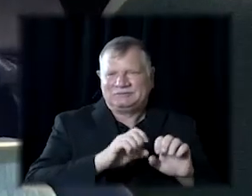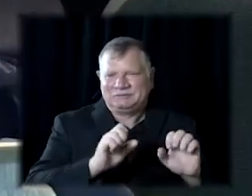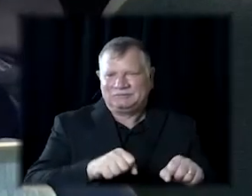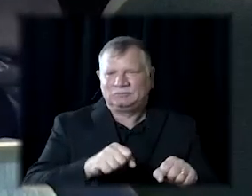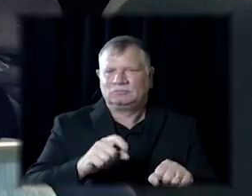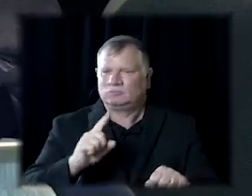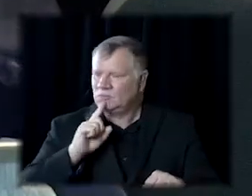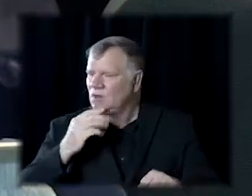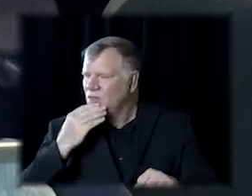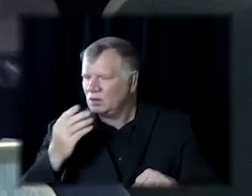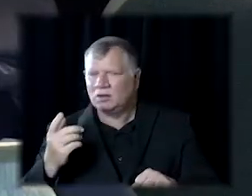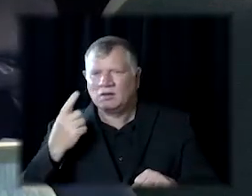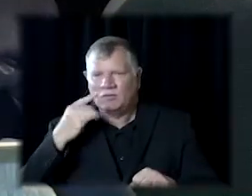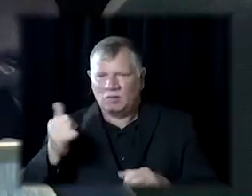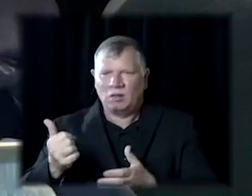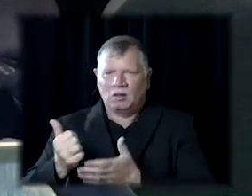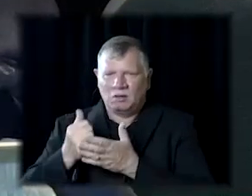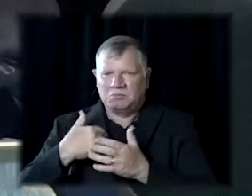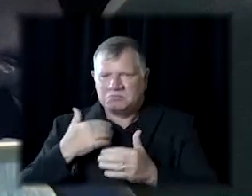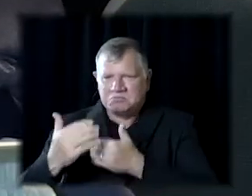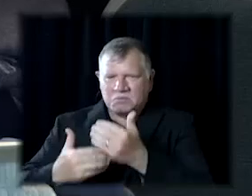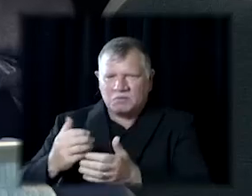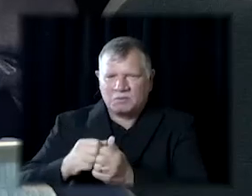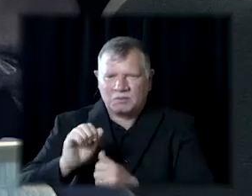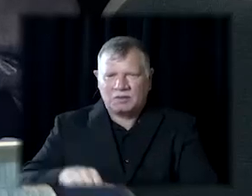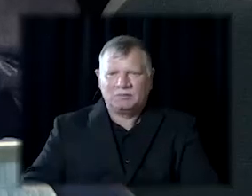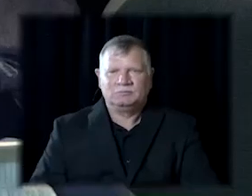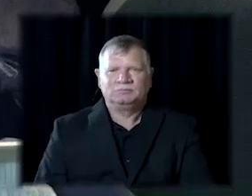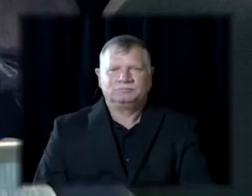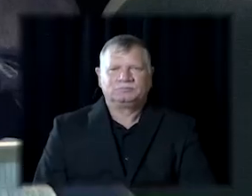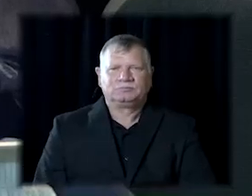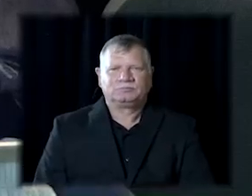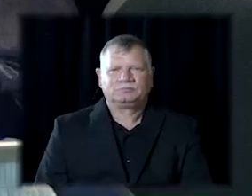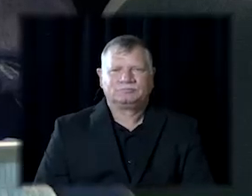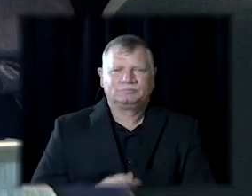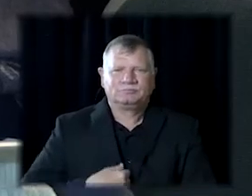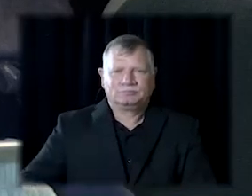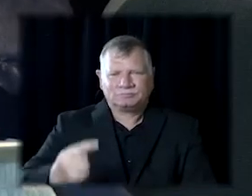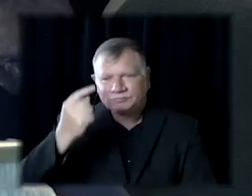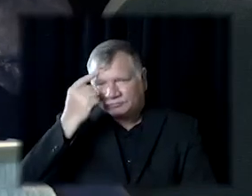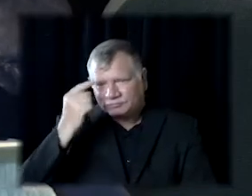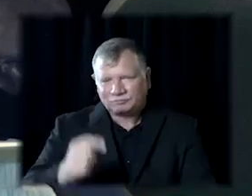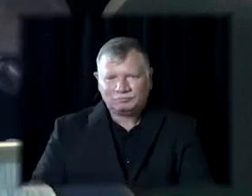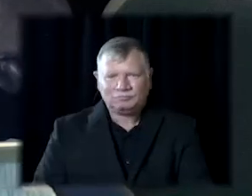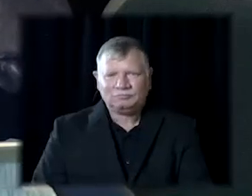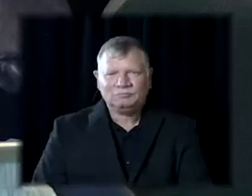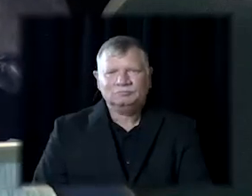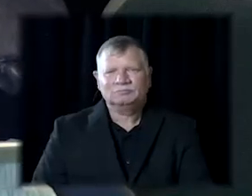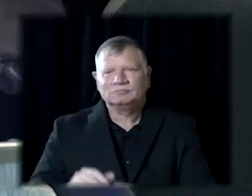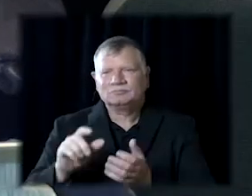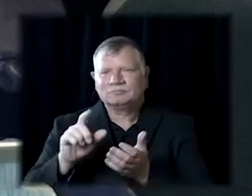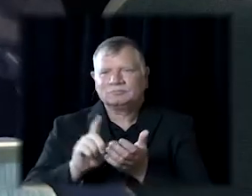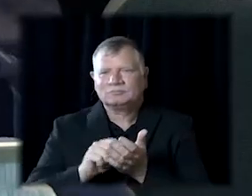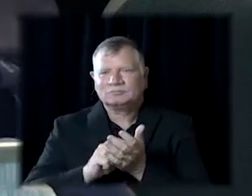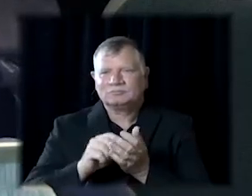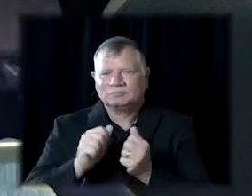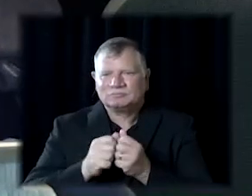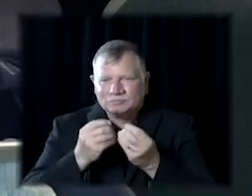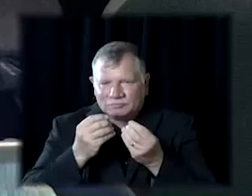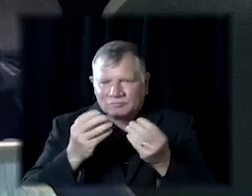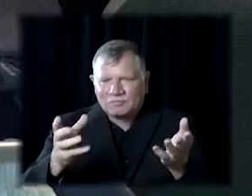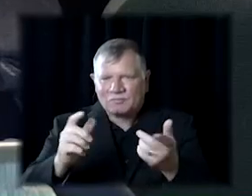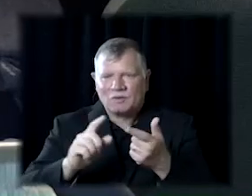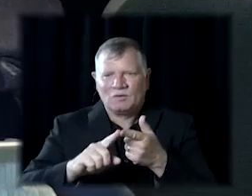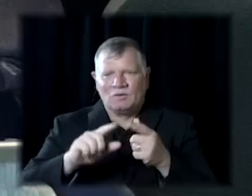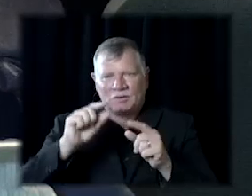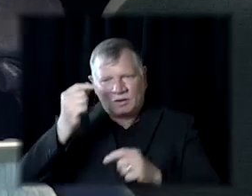well, and we're very grateful for being able to move forward on that. I think the publication of much of this data by the